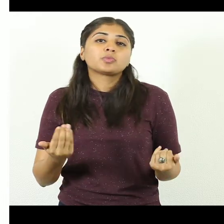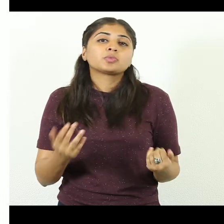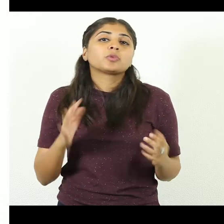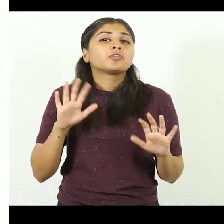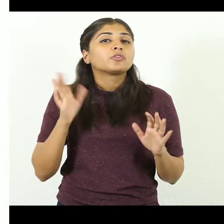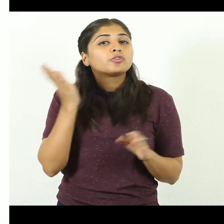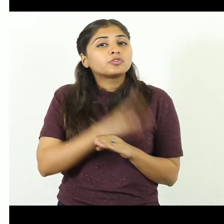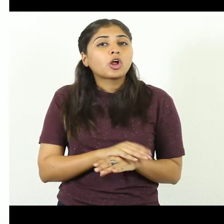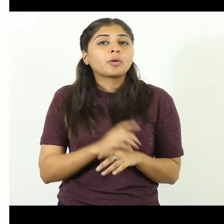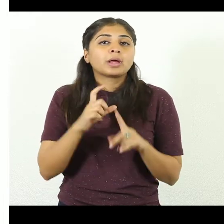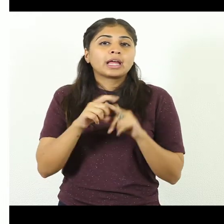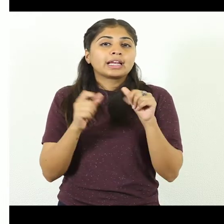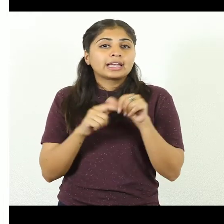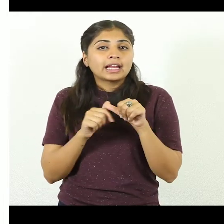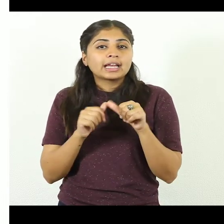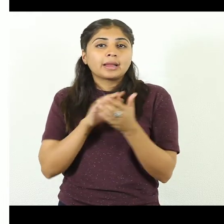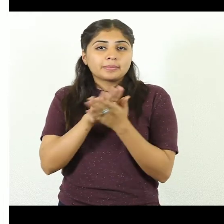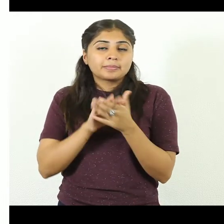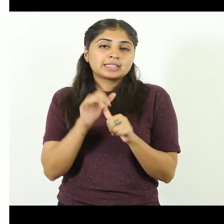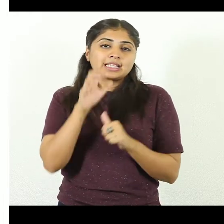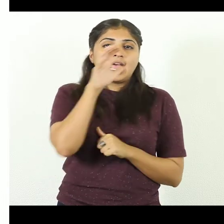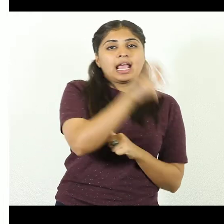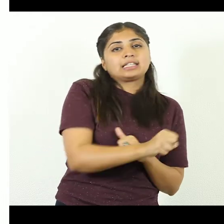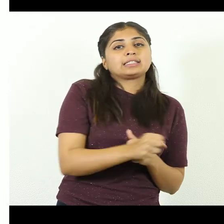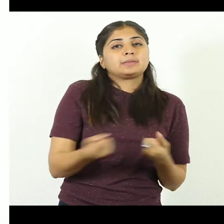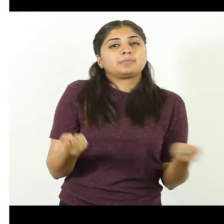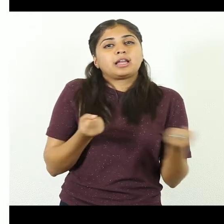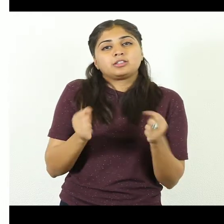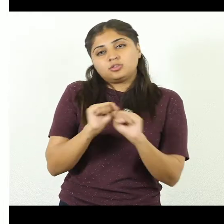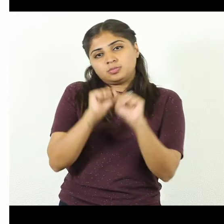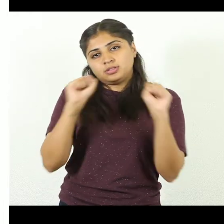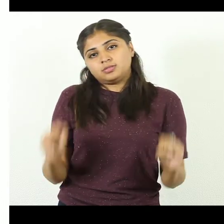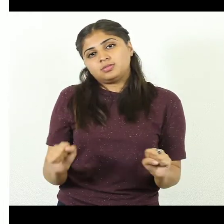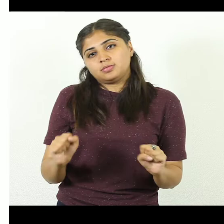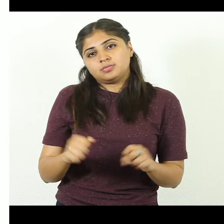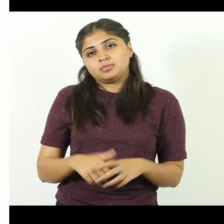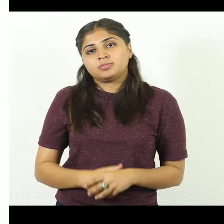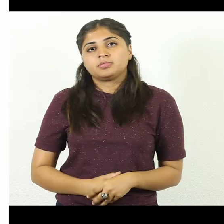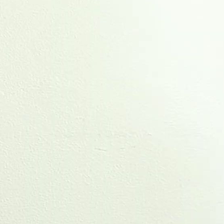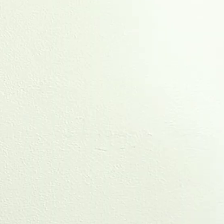through the use of database access management system.